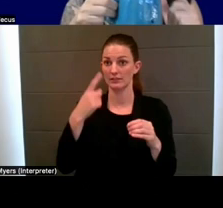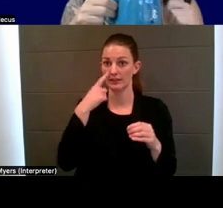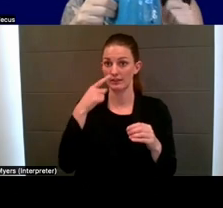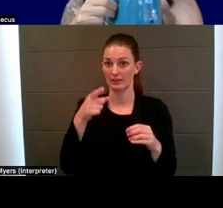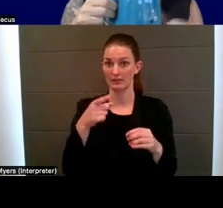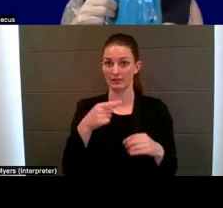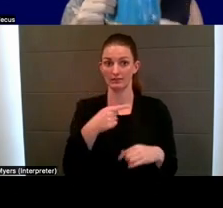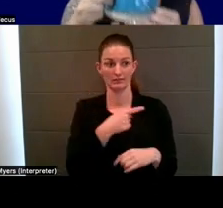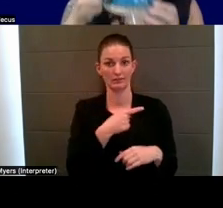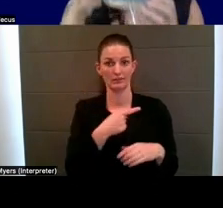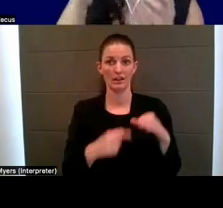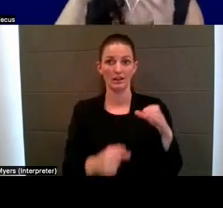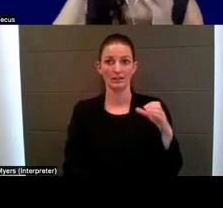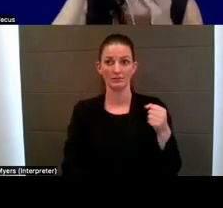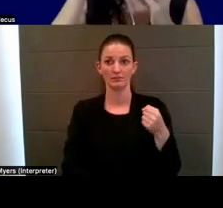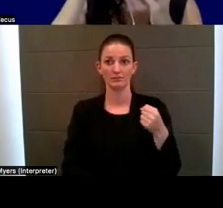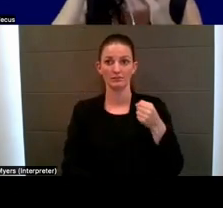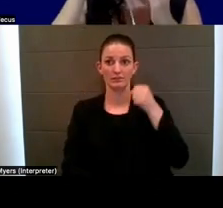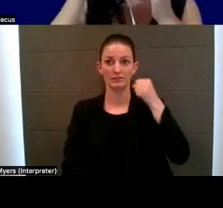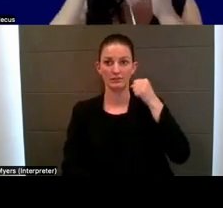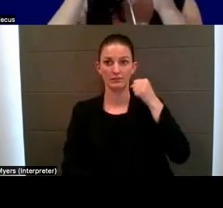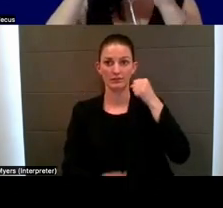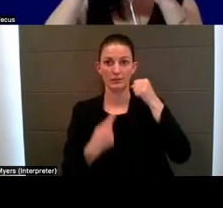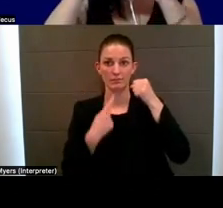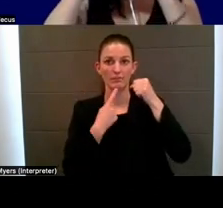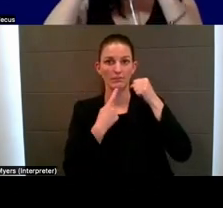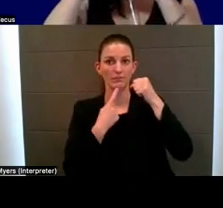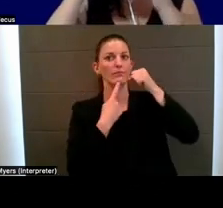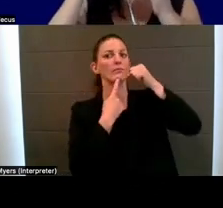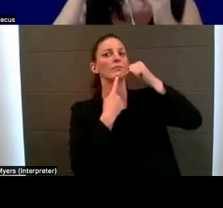which has a normal lip, I tend to have to